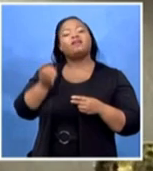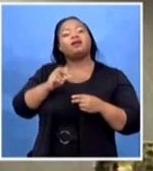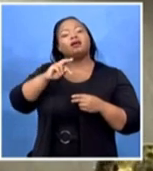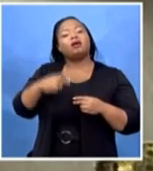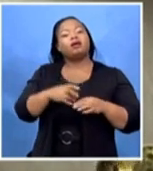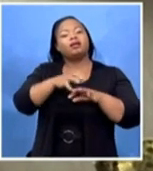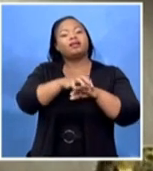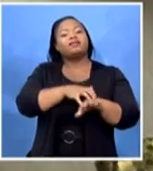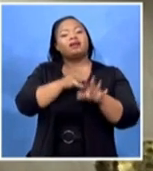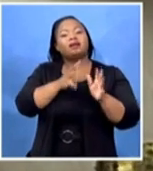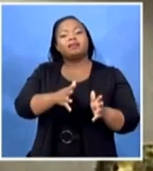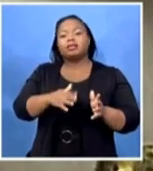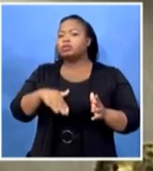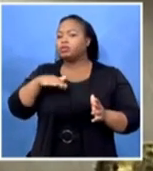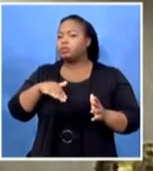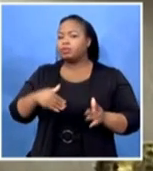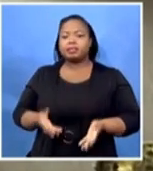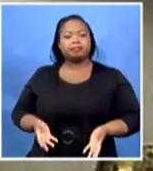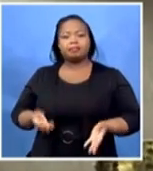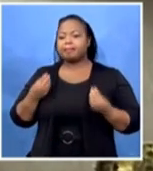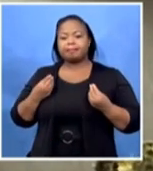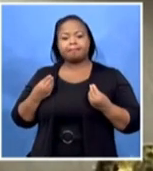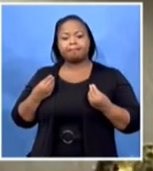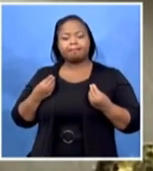or who are not part of the